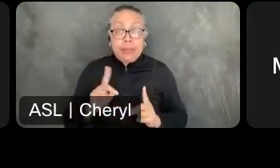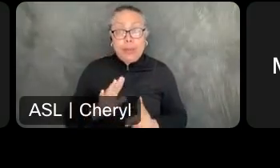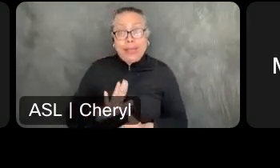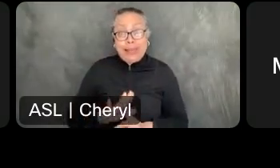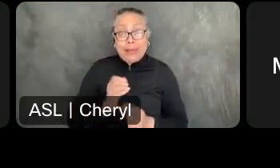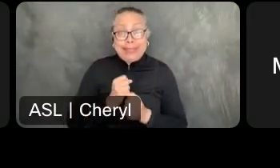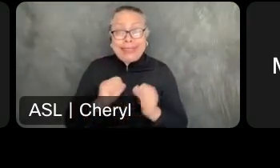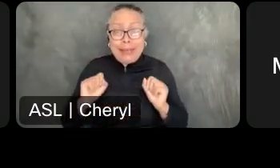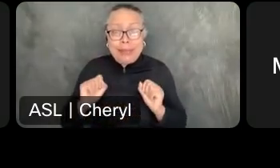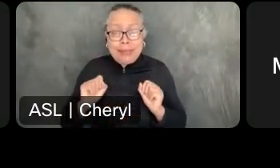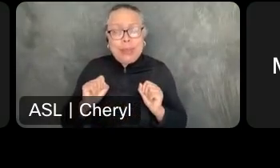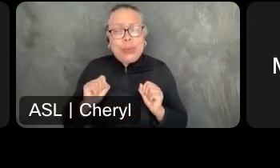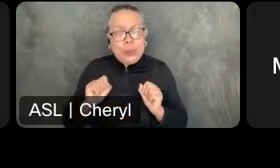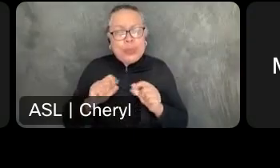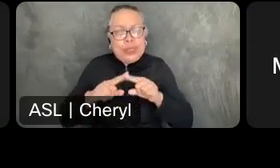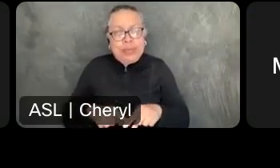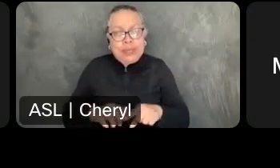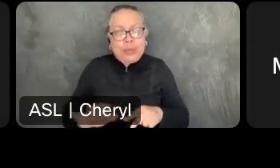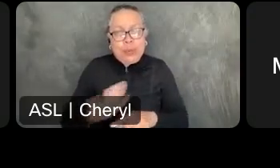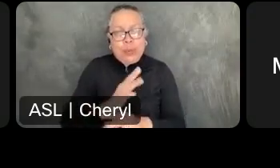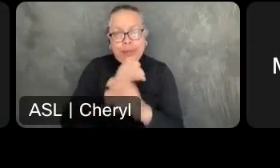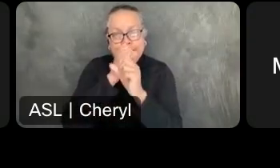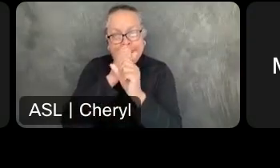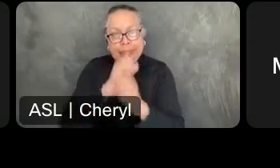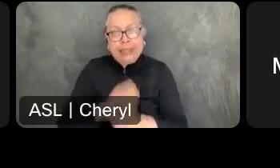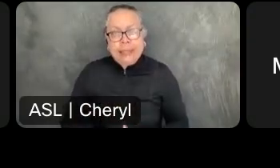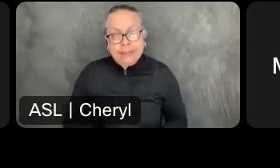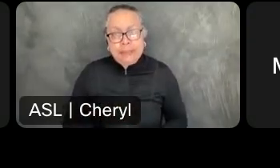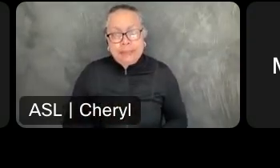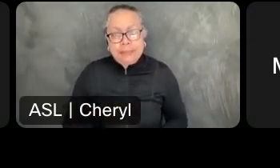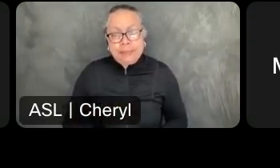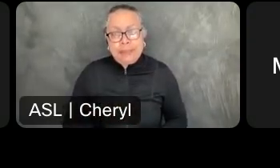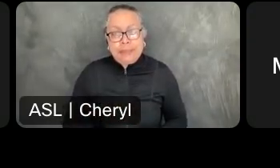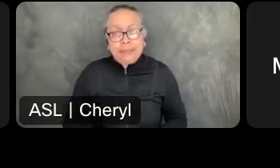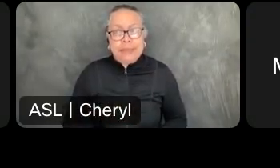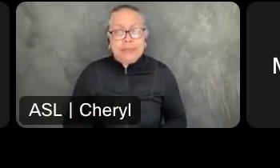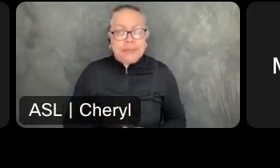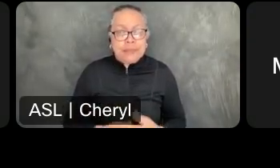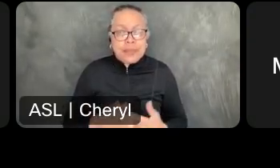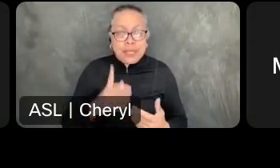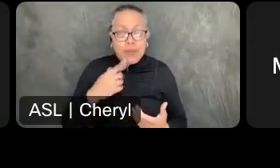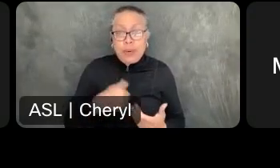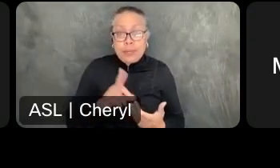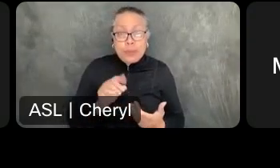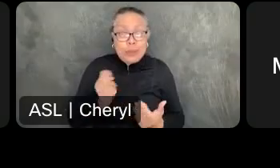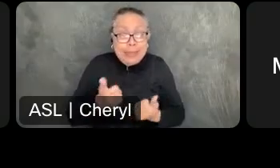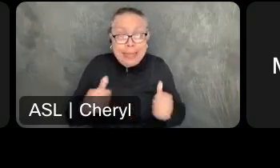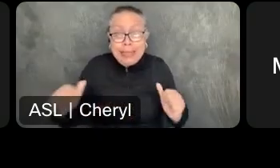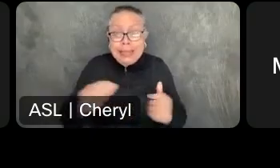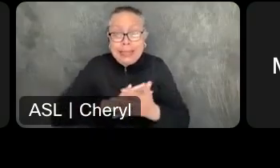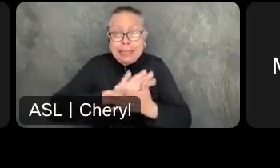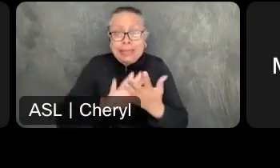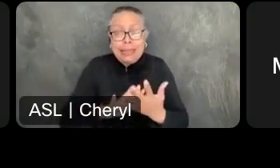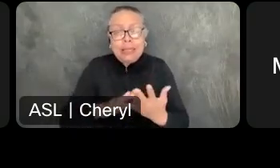is based on that confidentiality. And in order to do any of this, we need to have